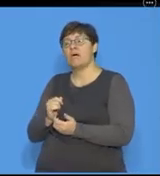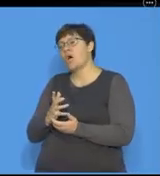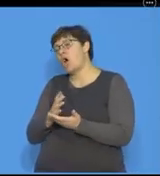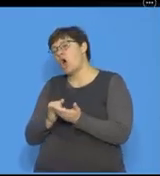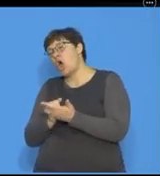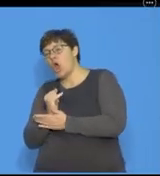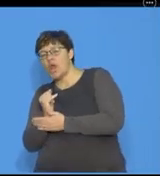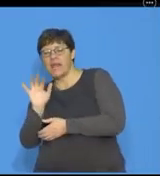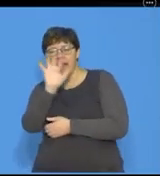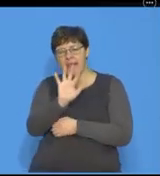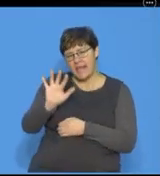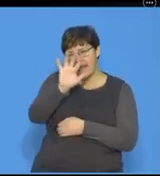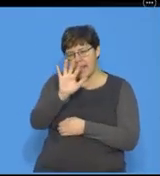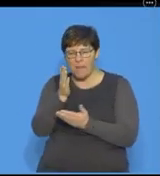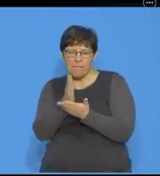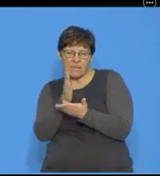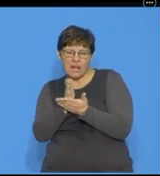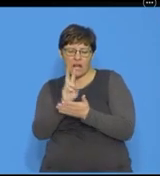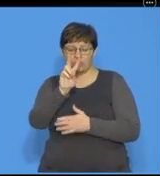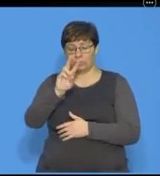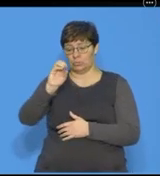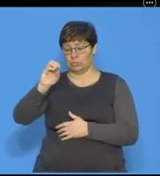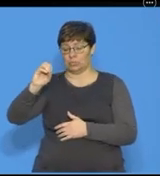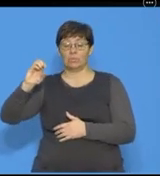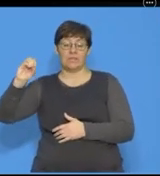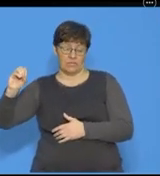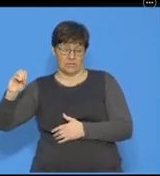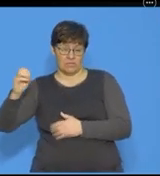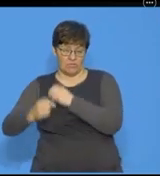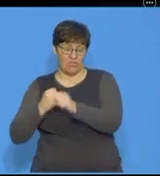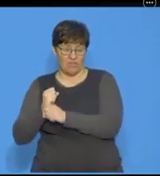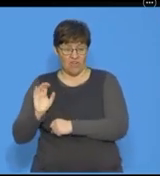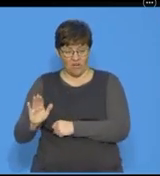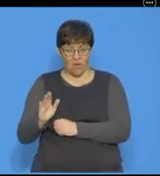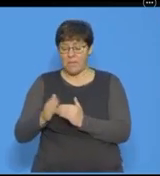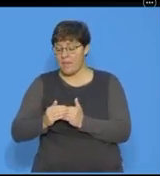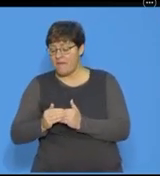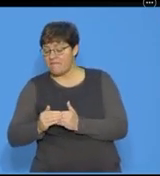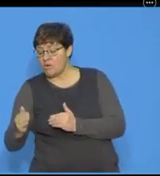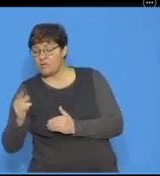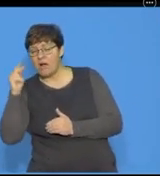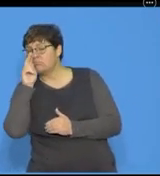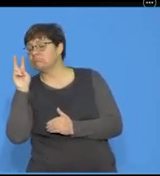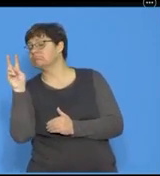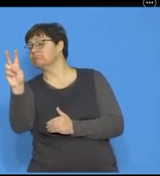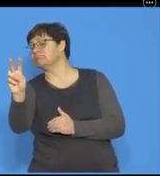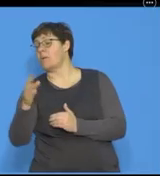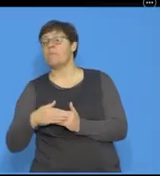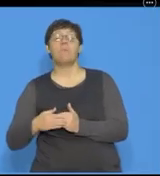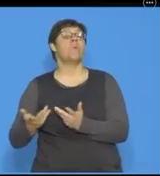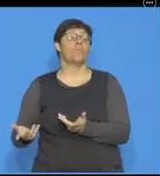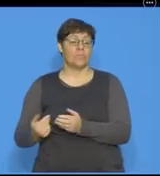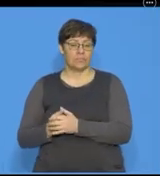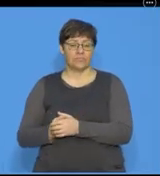and mid-2000s, and even predicting further into the future. So we can see that